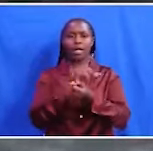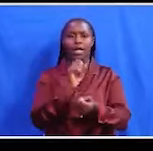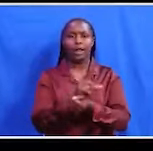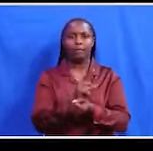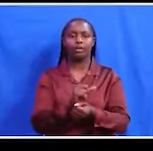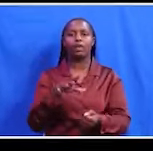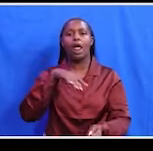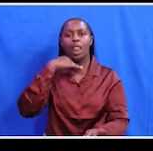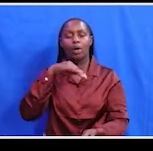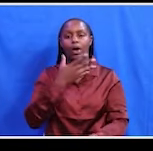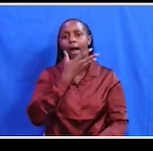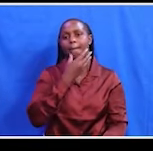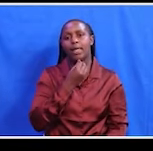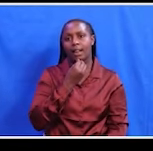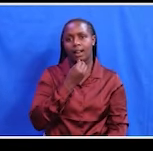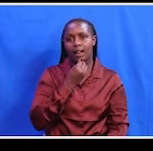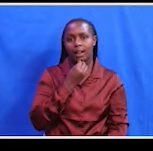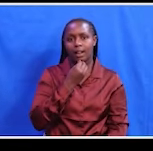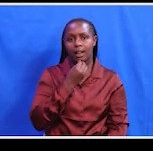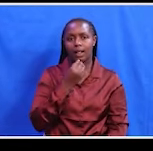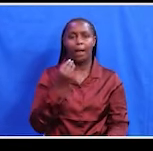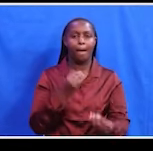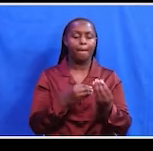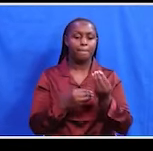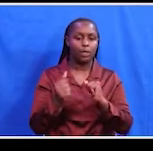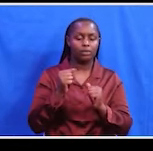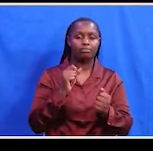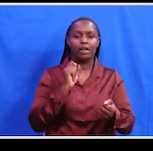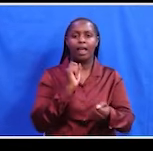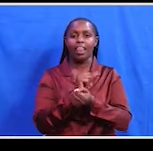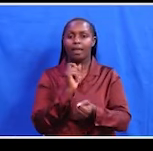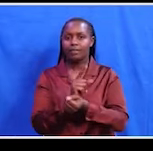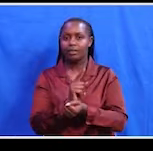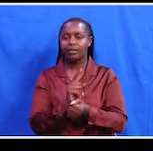male. Now bought dogs. I'm told they bought 10 dogs.